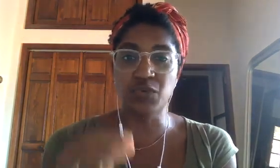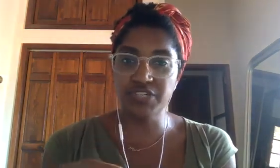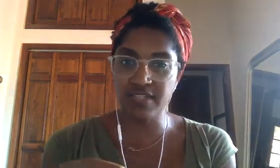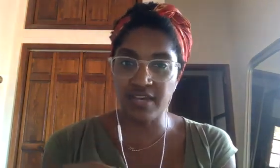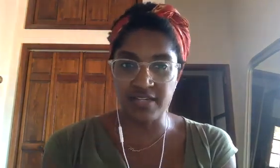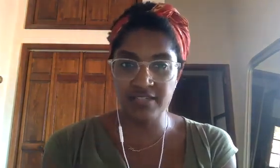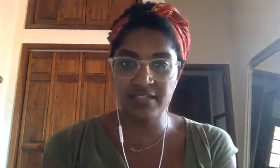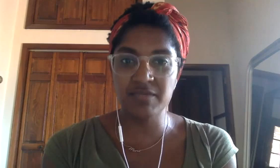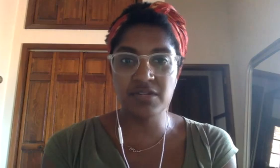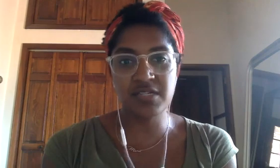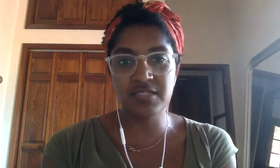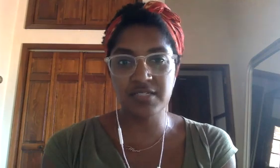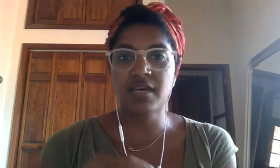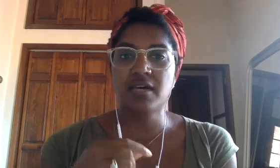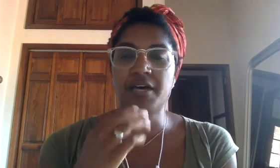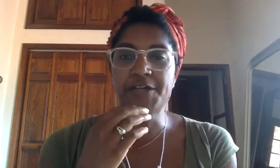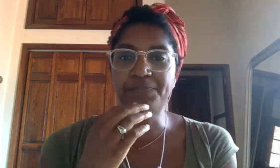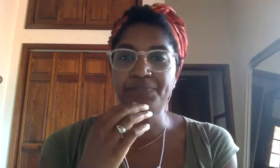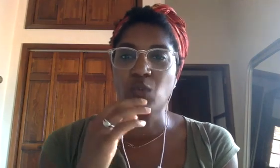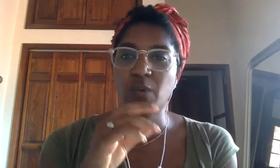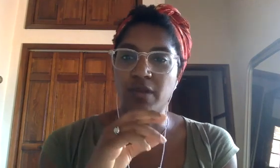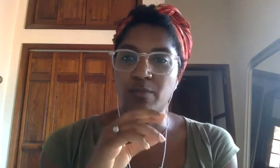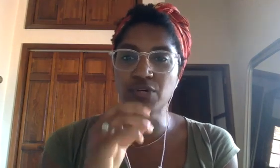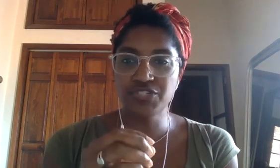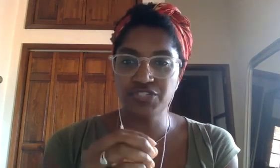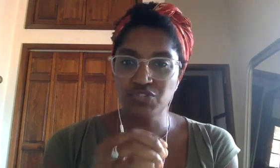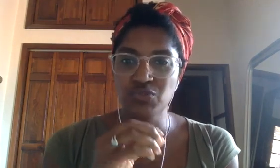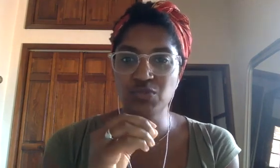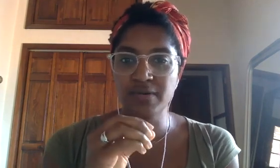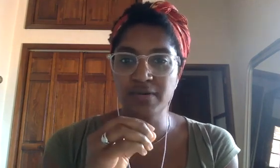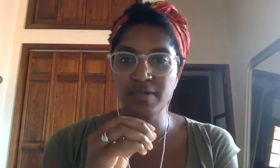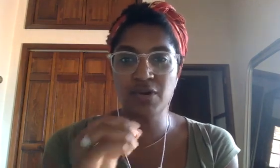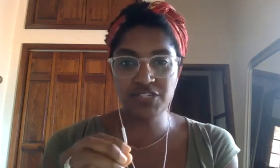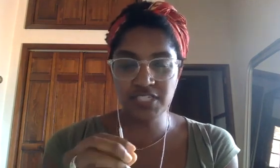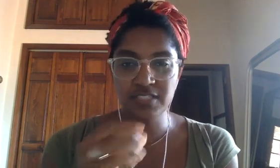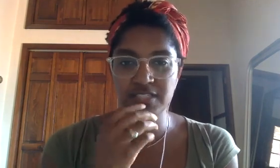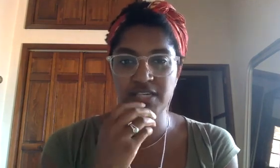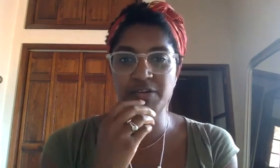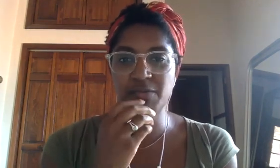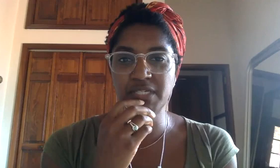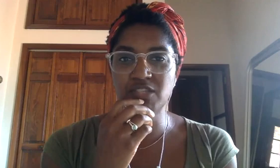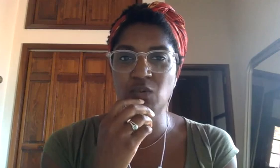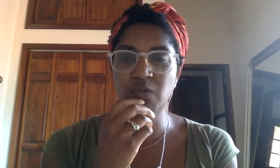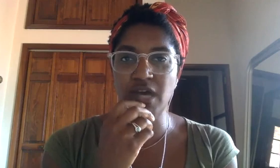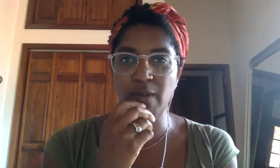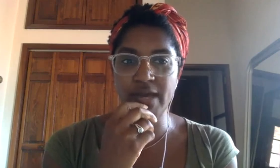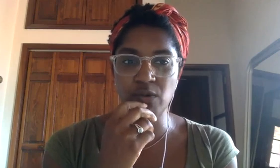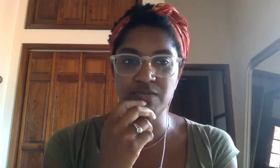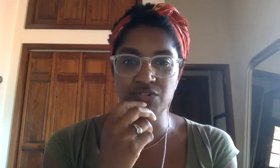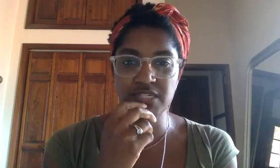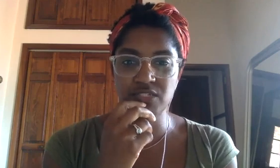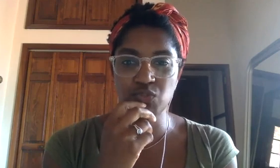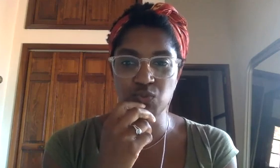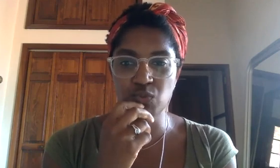is forced on communities, where we are pushed to the margins. And so when we talk